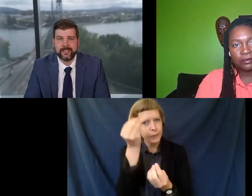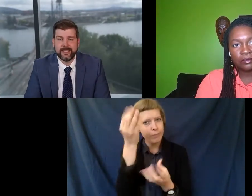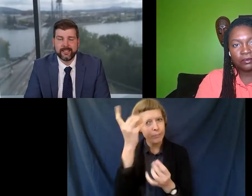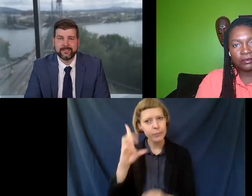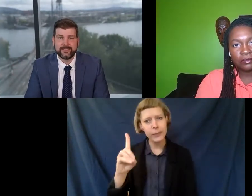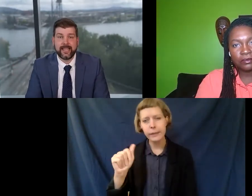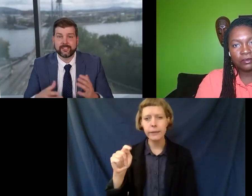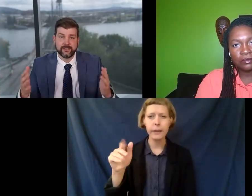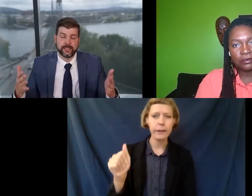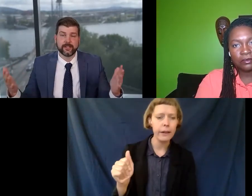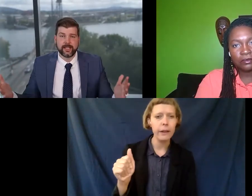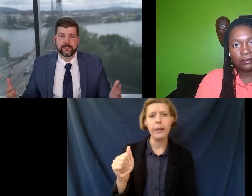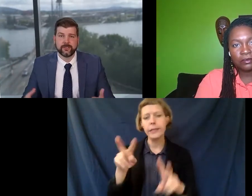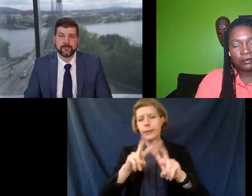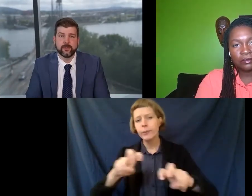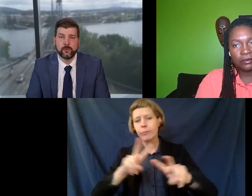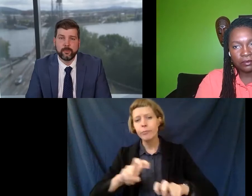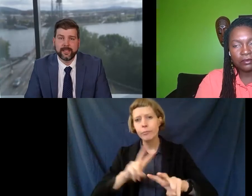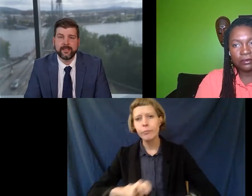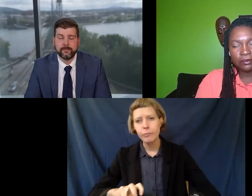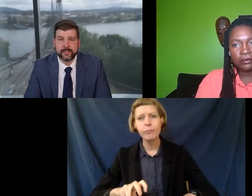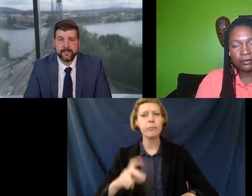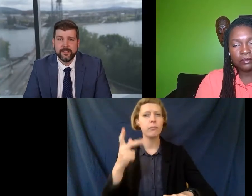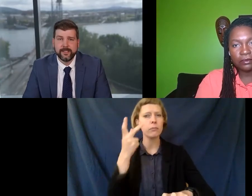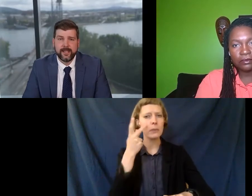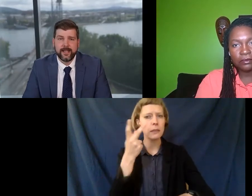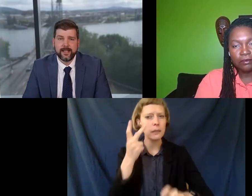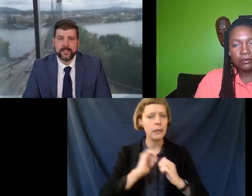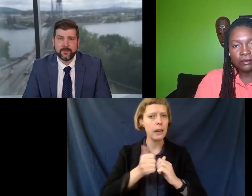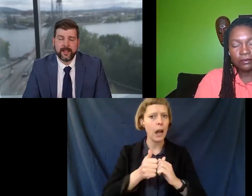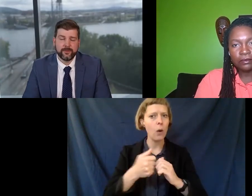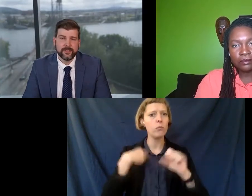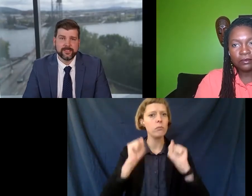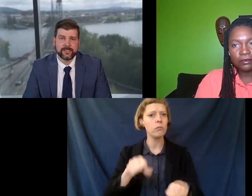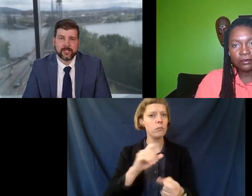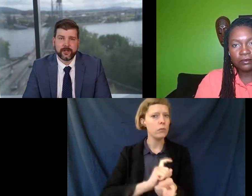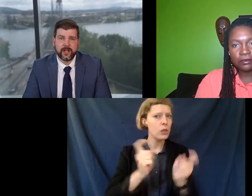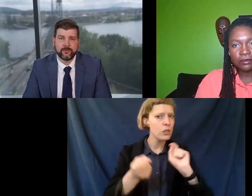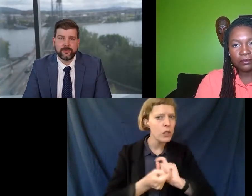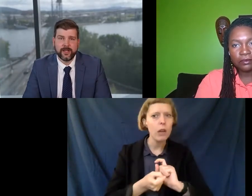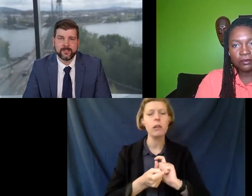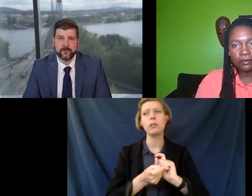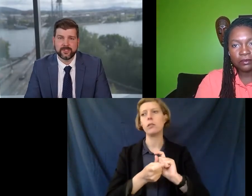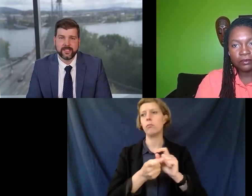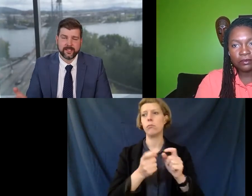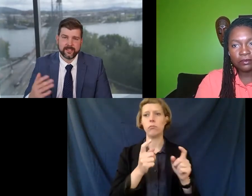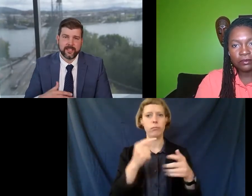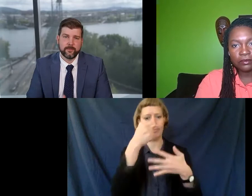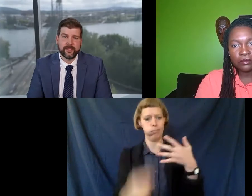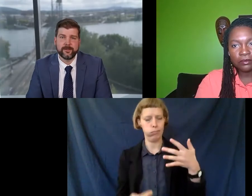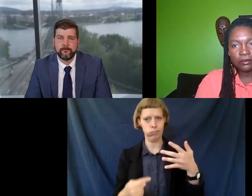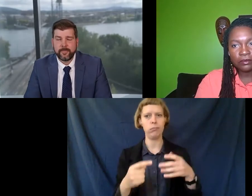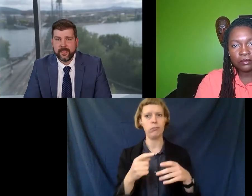a national and international global pandemic. And so that really started off towards the end of